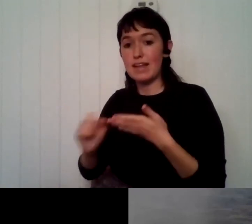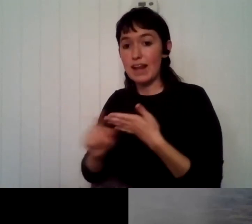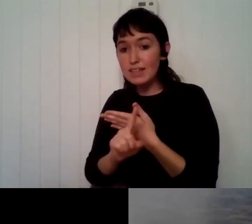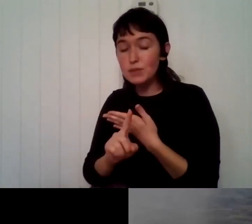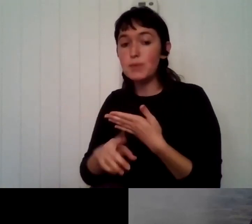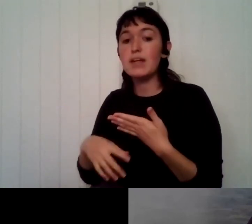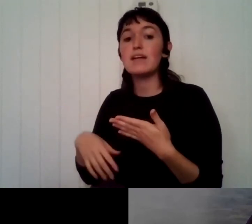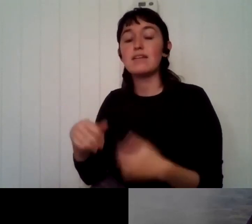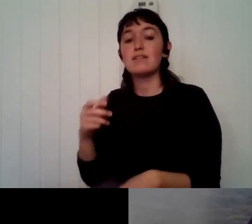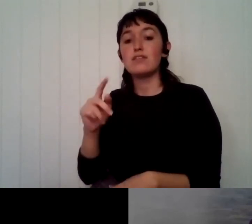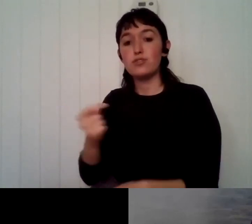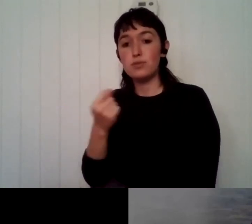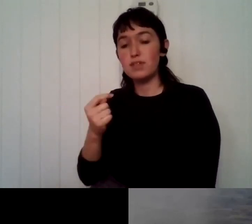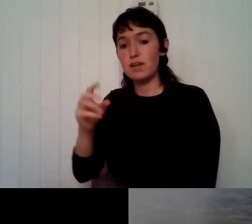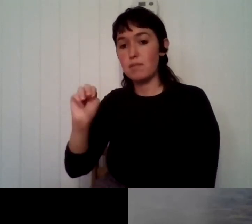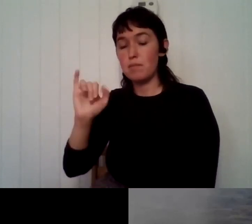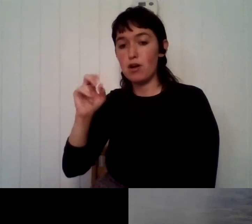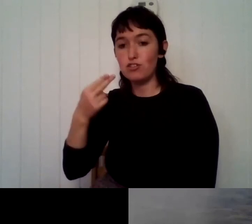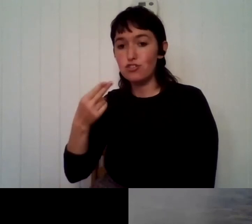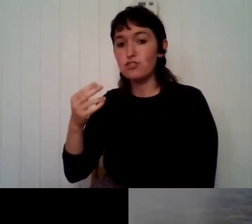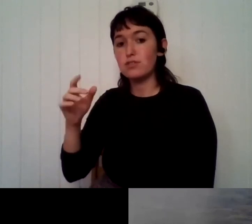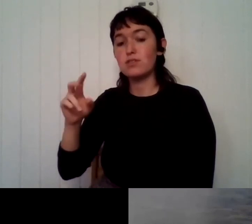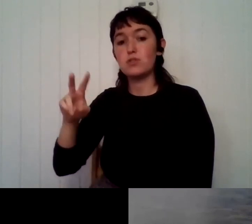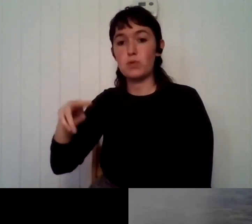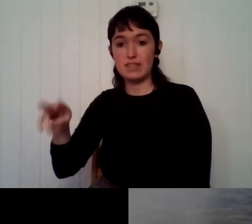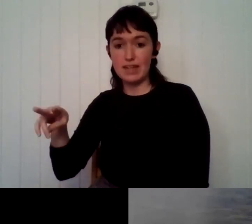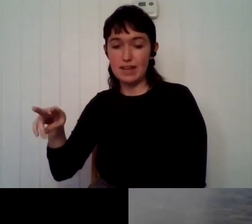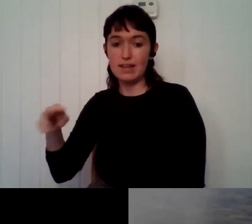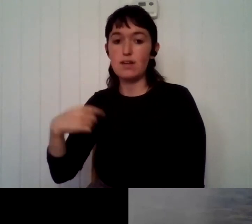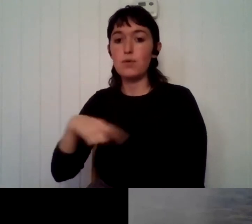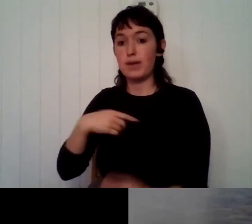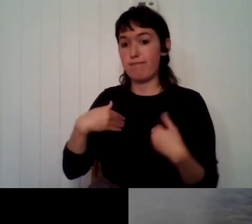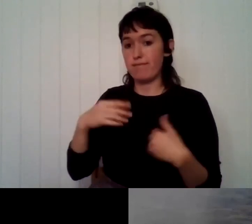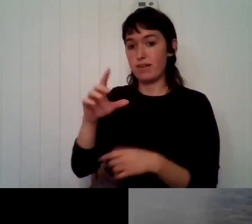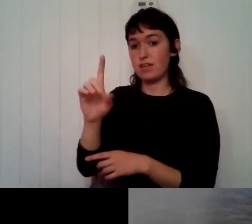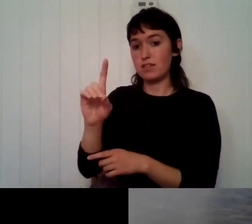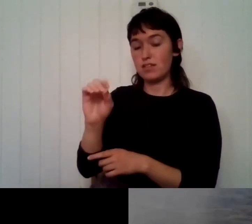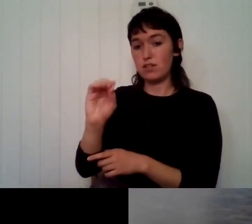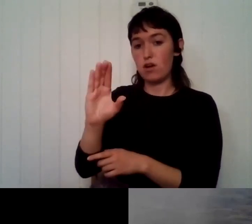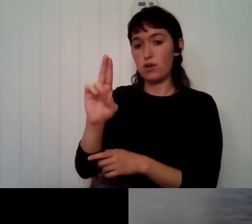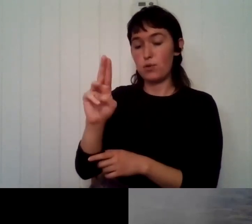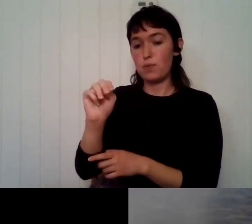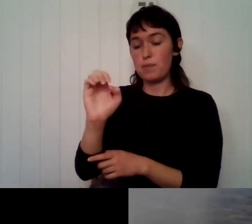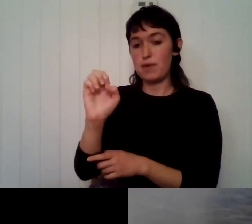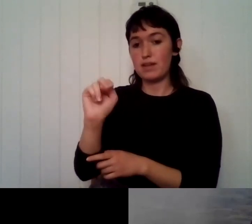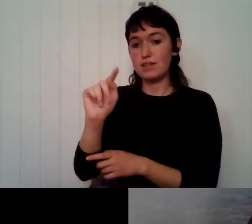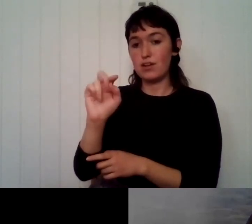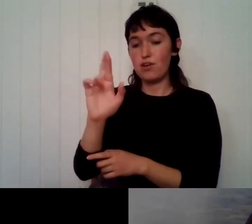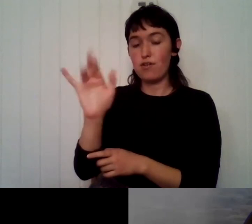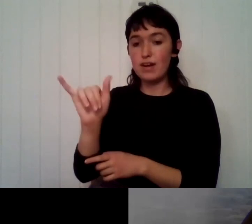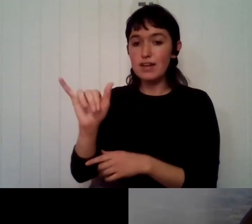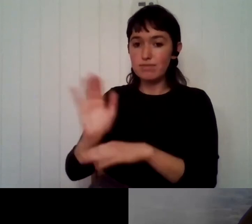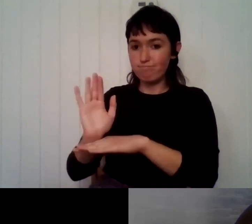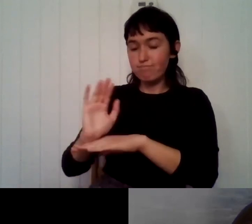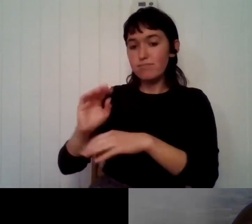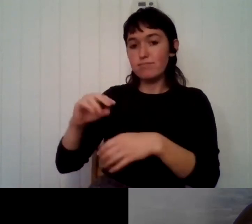March 22nd. We're going to be screening a 40-minute documentary on glaciers called The Last Glacier. And then we're going to have